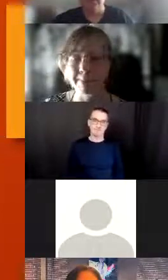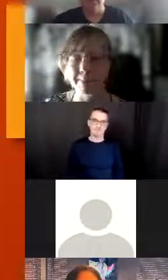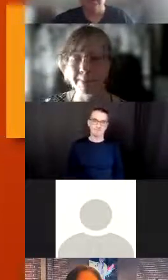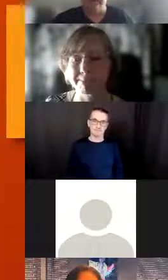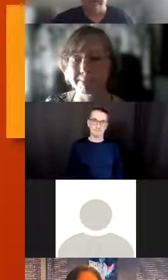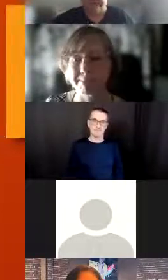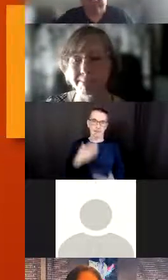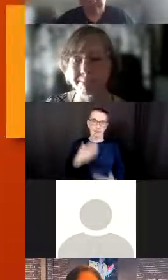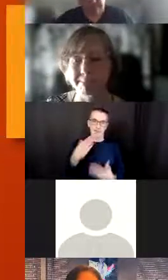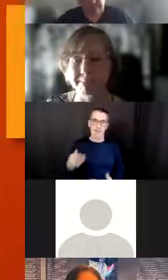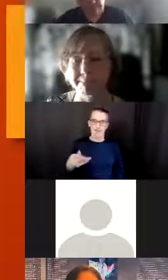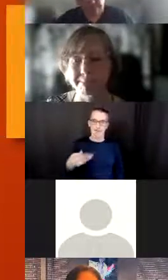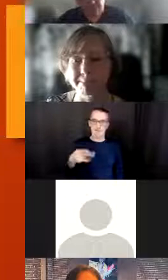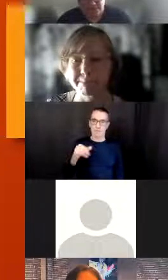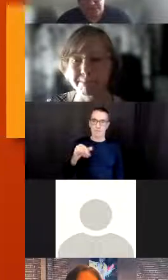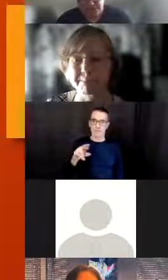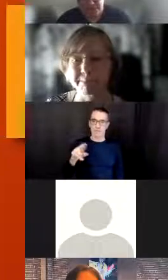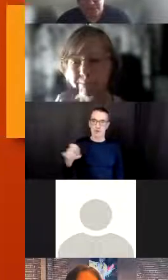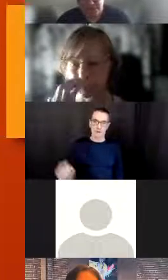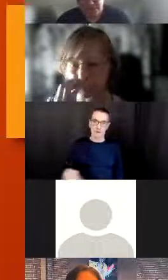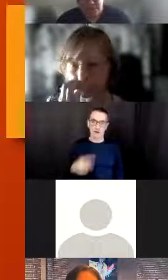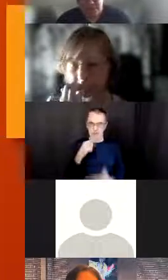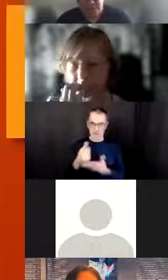Thank you, Pierre. That's helpful feedback.